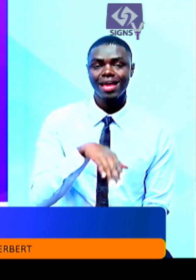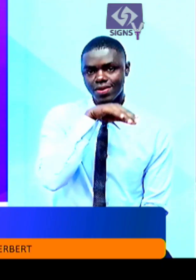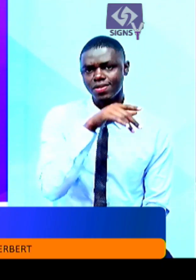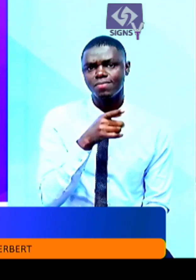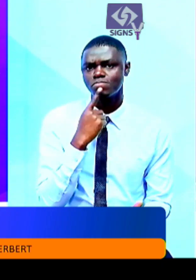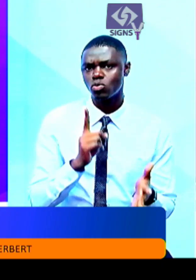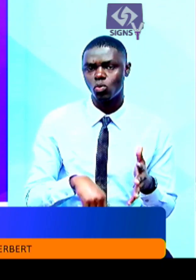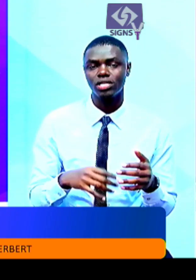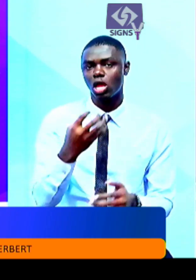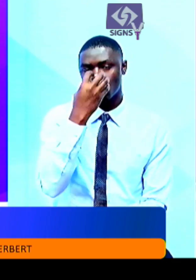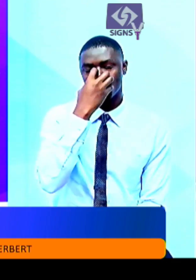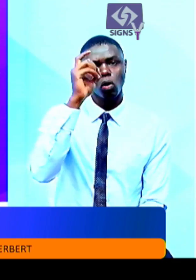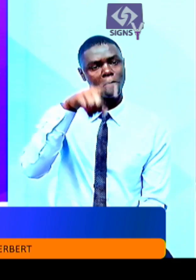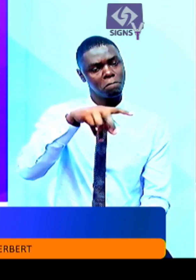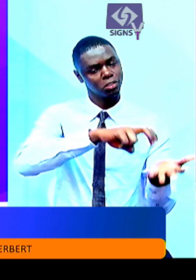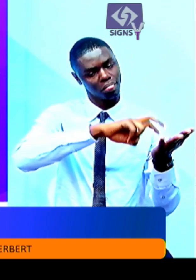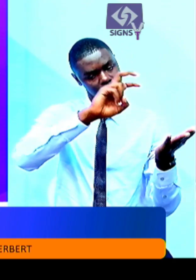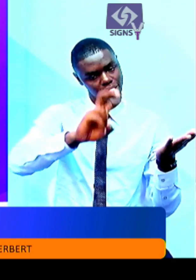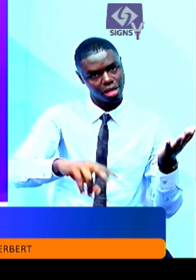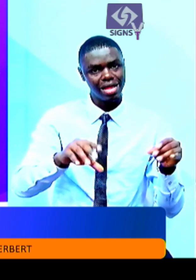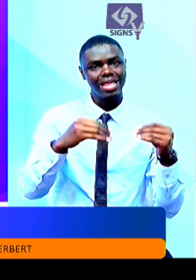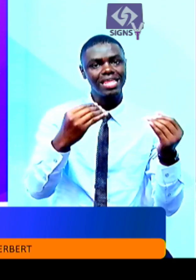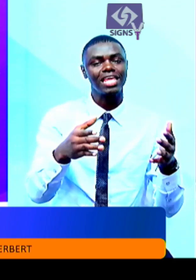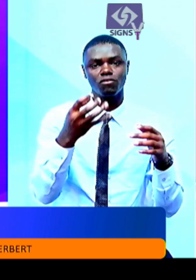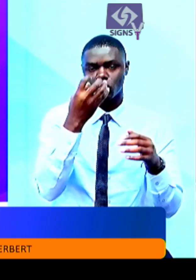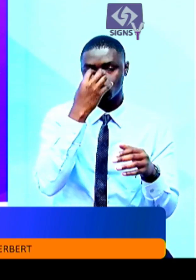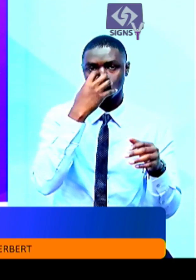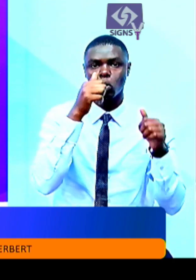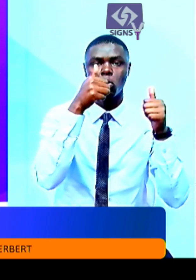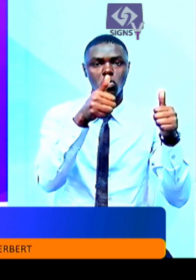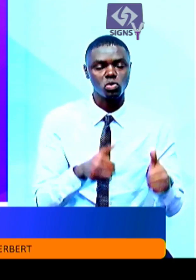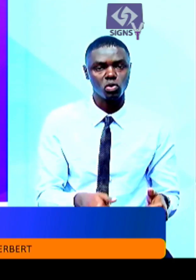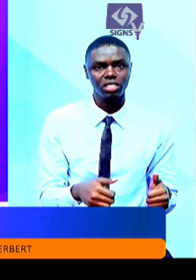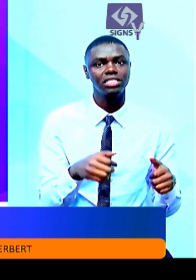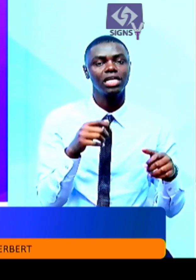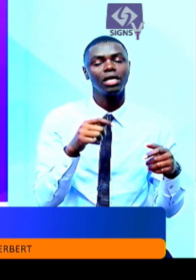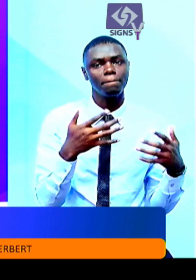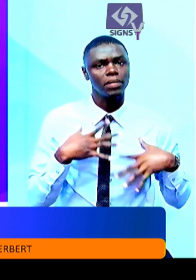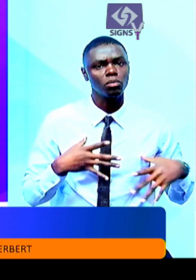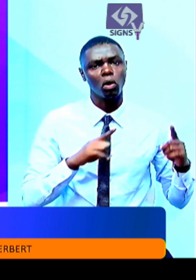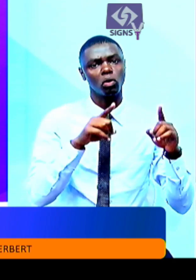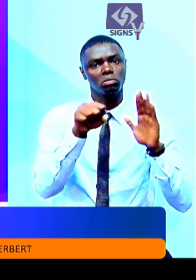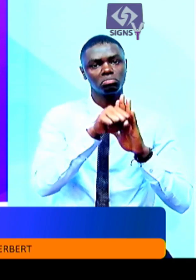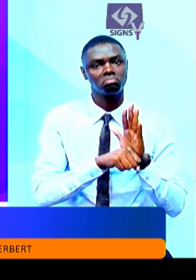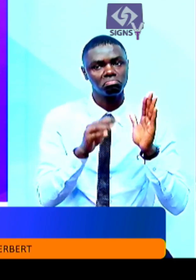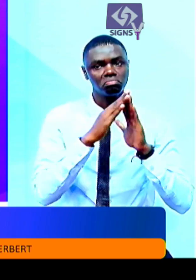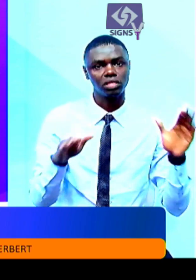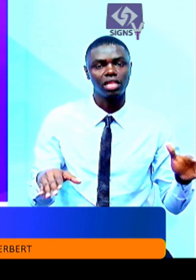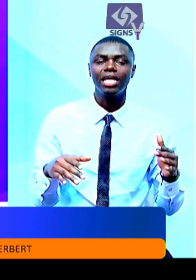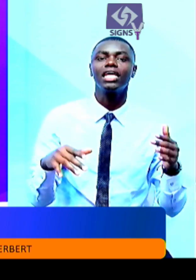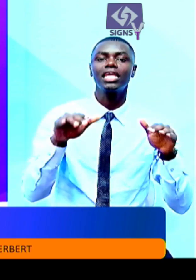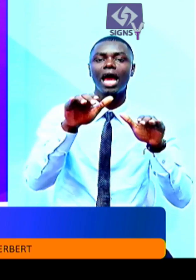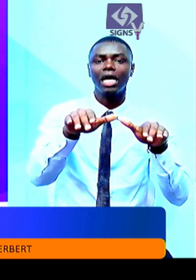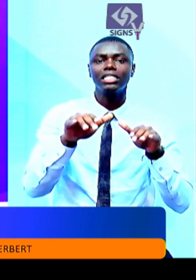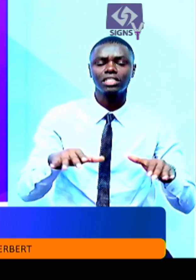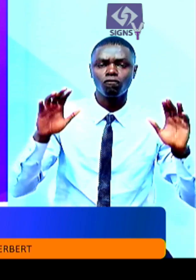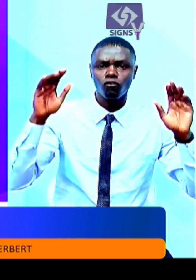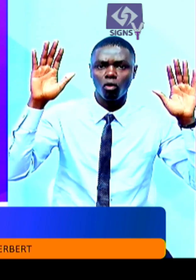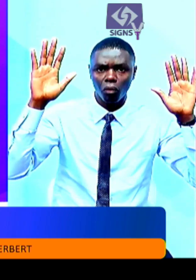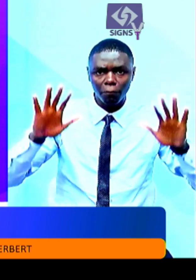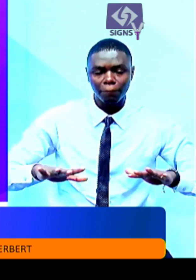that Ruto must leave the office. He gave Ruto notice when he was supposed to go to State House. He called for a grand march. He called for mother